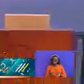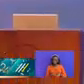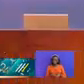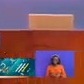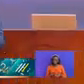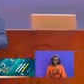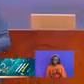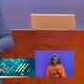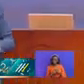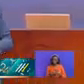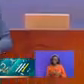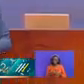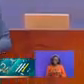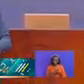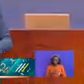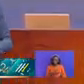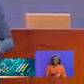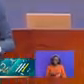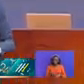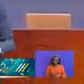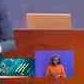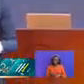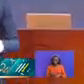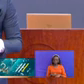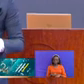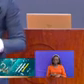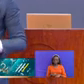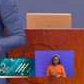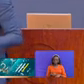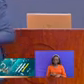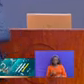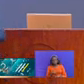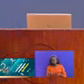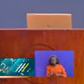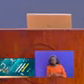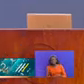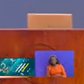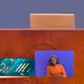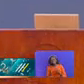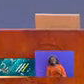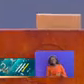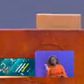rapture when is the last time you have the message of the coming of